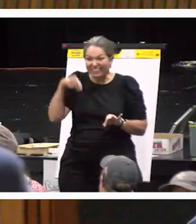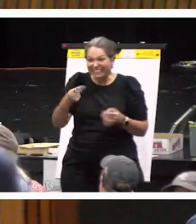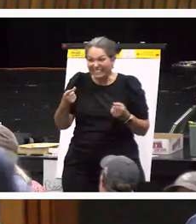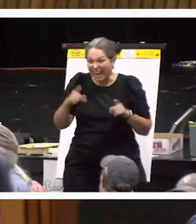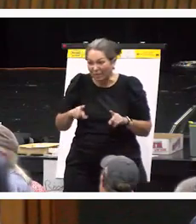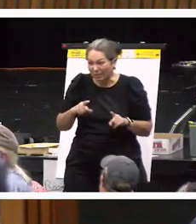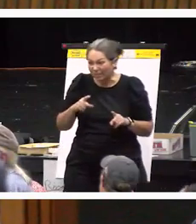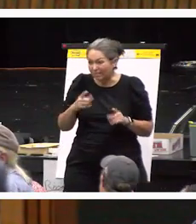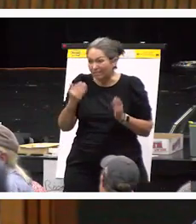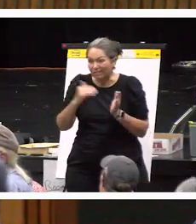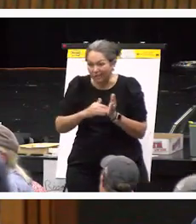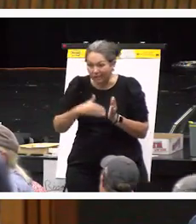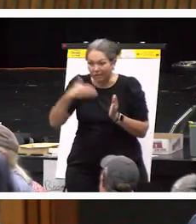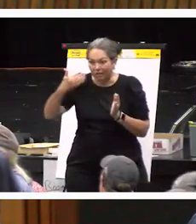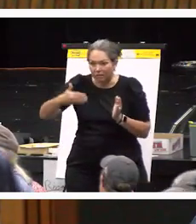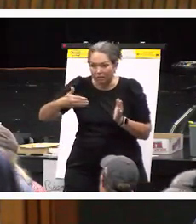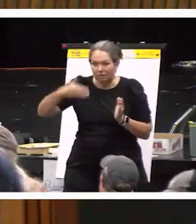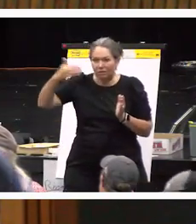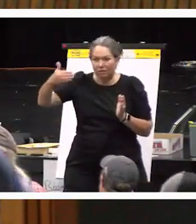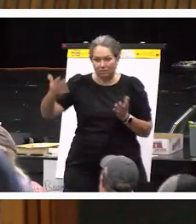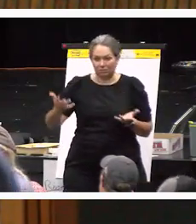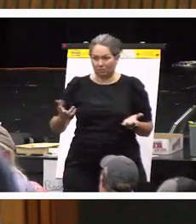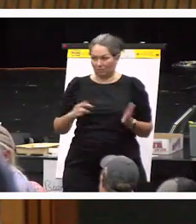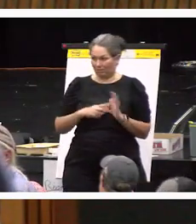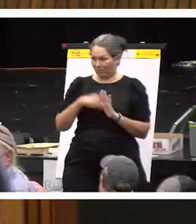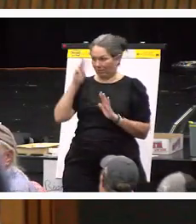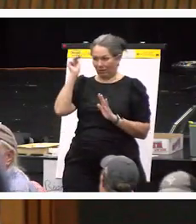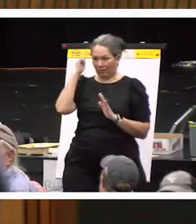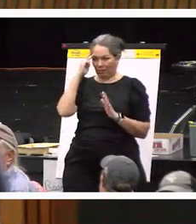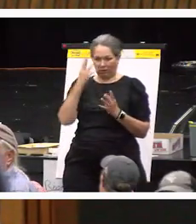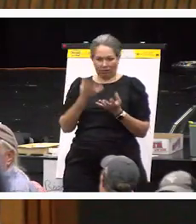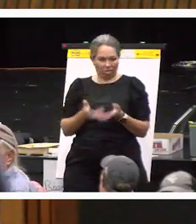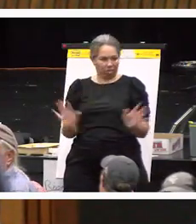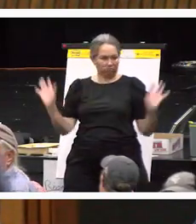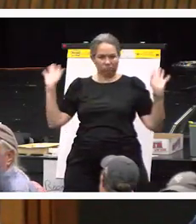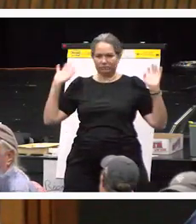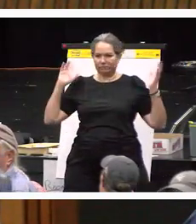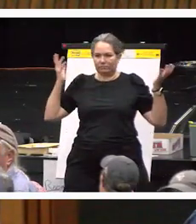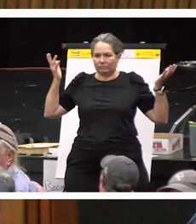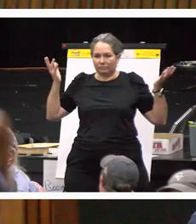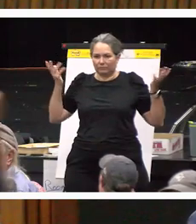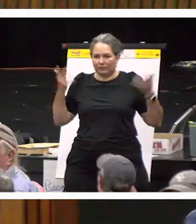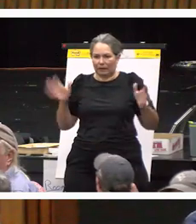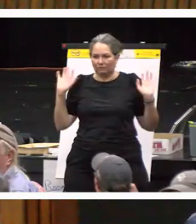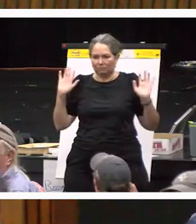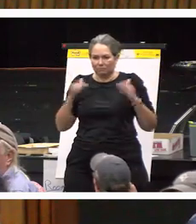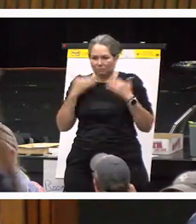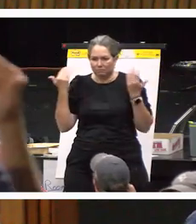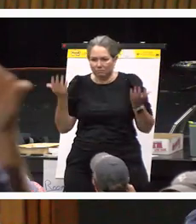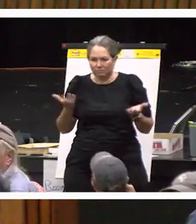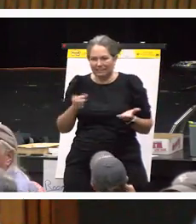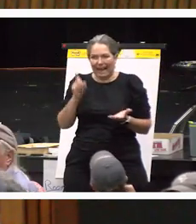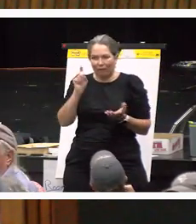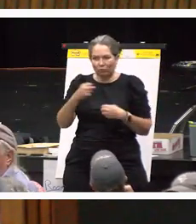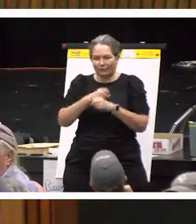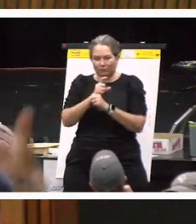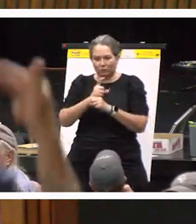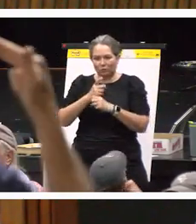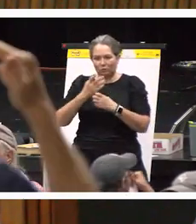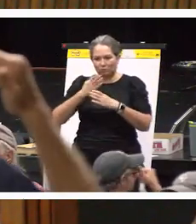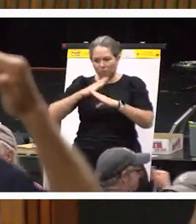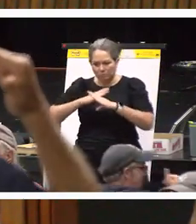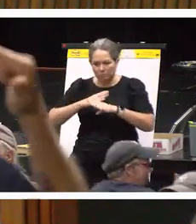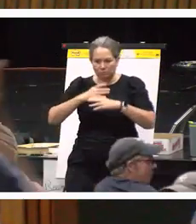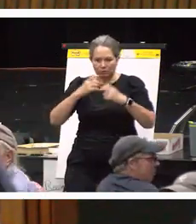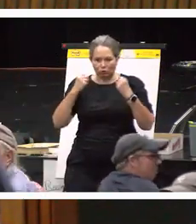in a short period of time, there will be no Montpelier. So we must prevent, we must improve our